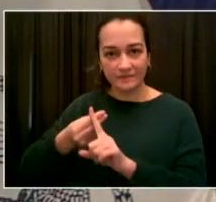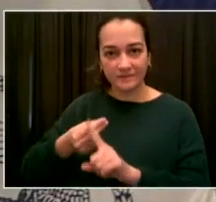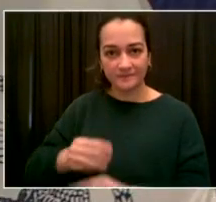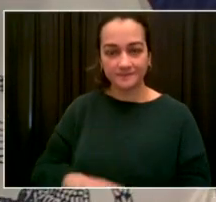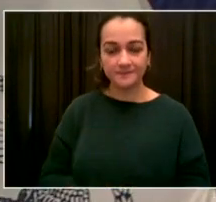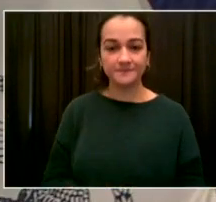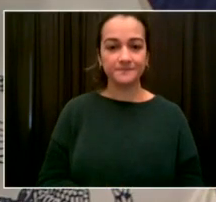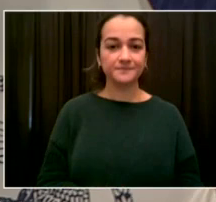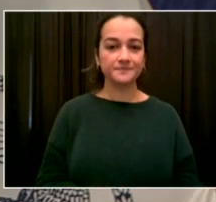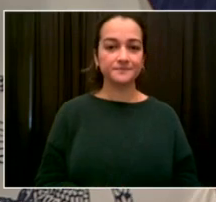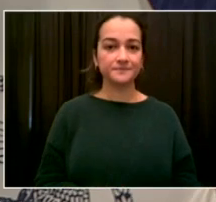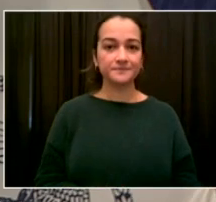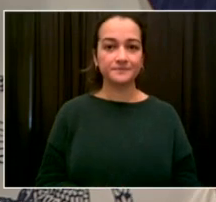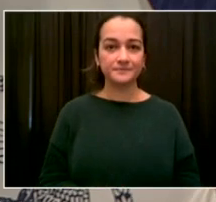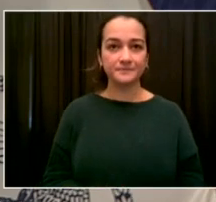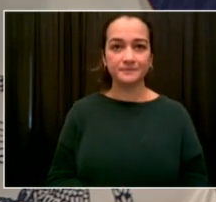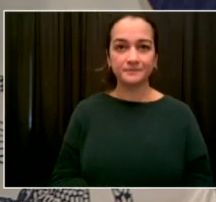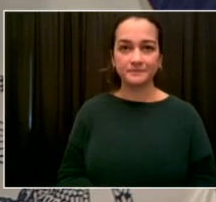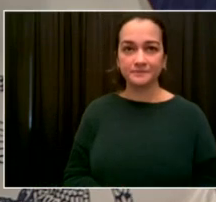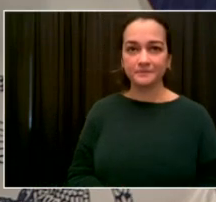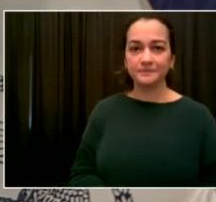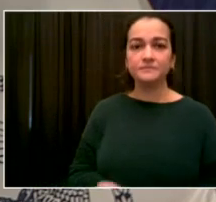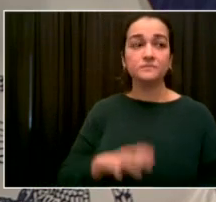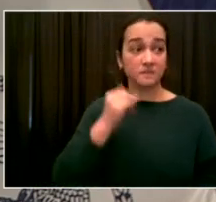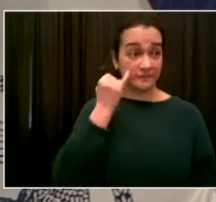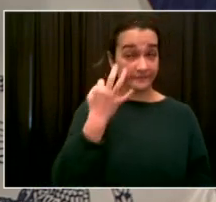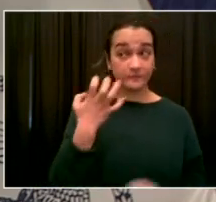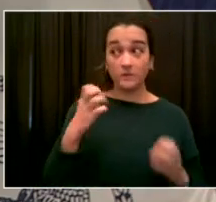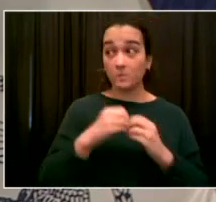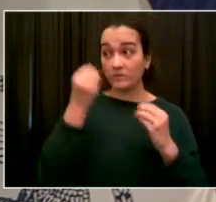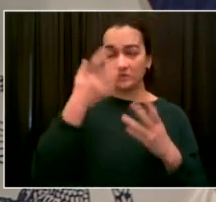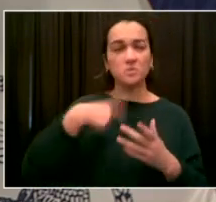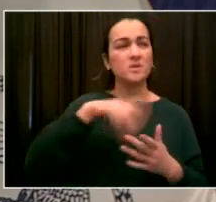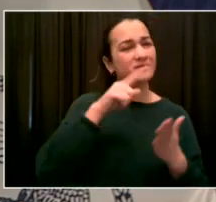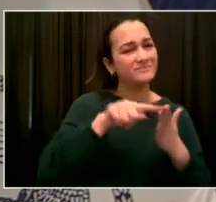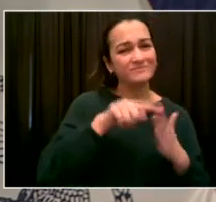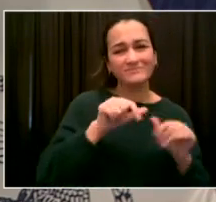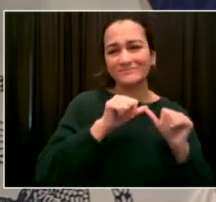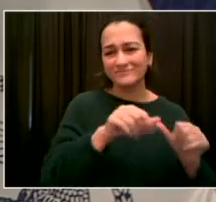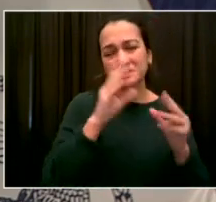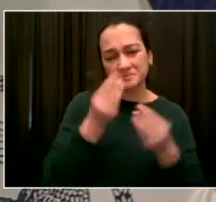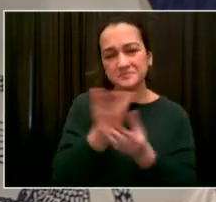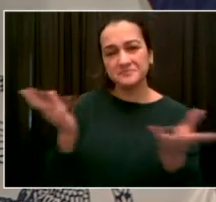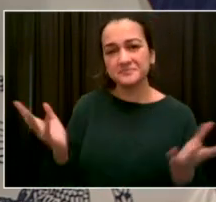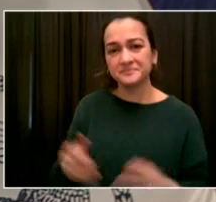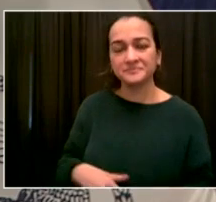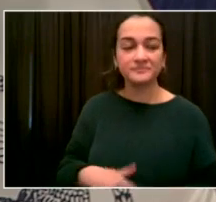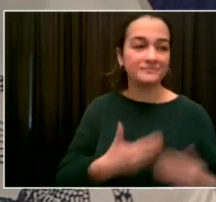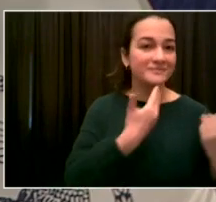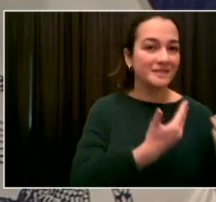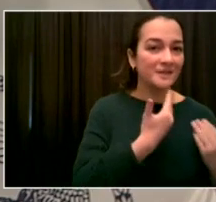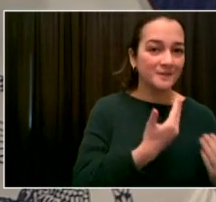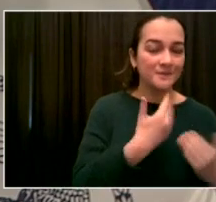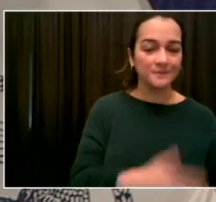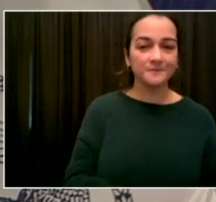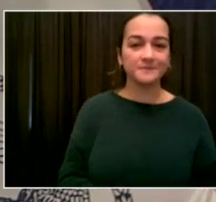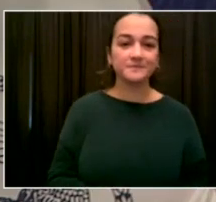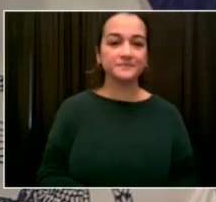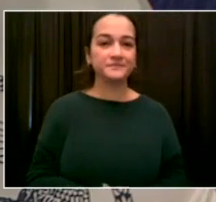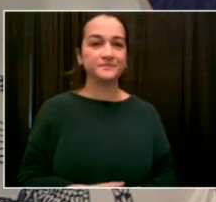Jimmy. Great, and this is a complete switch of topic, but I've been reporting